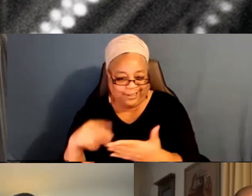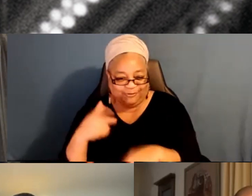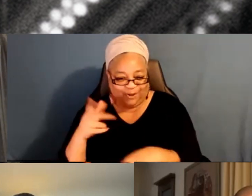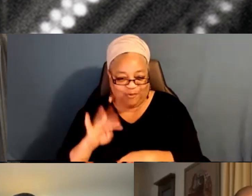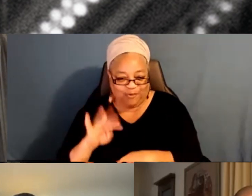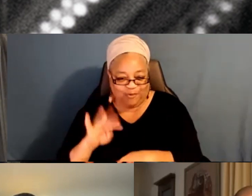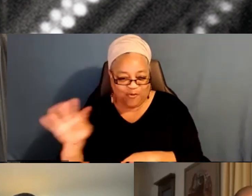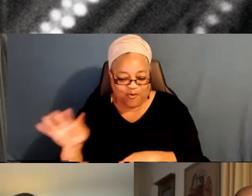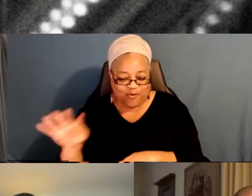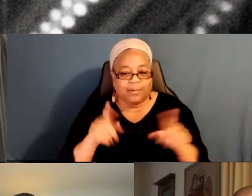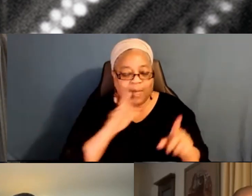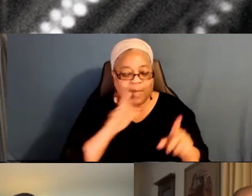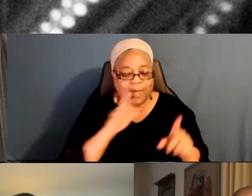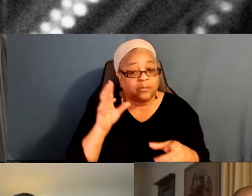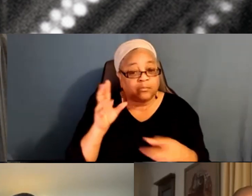in